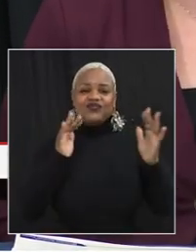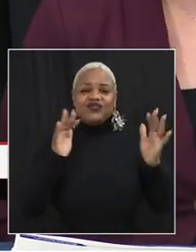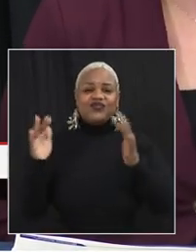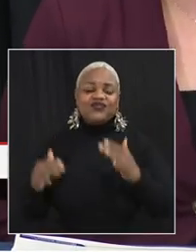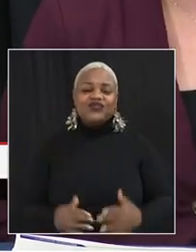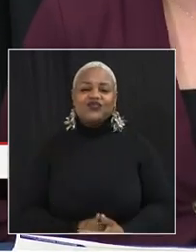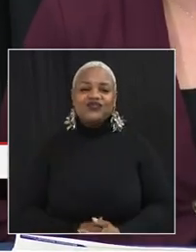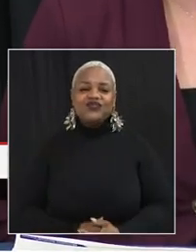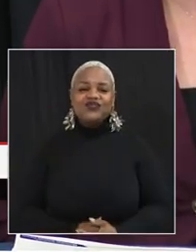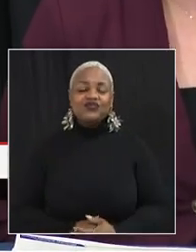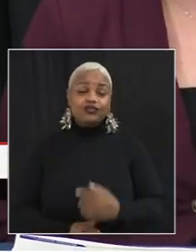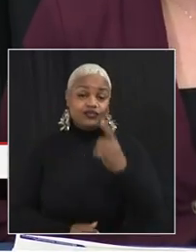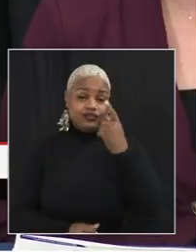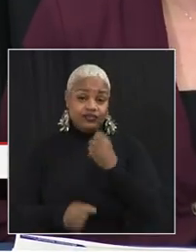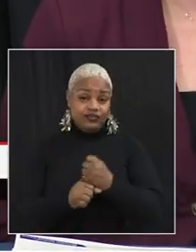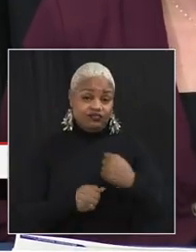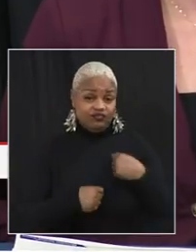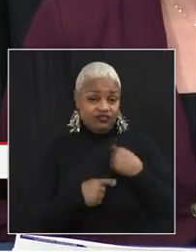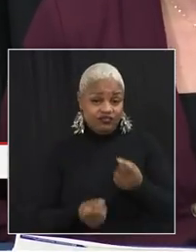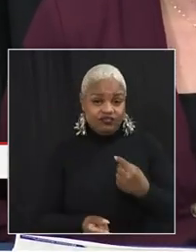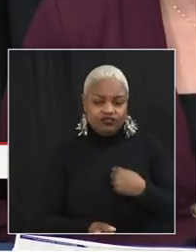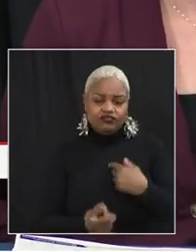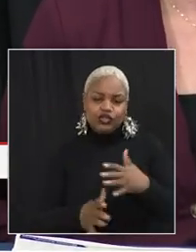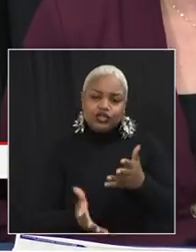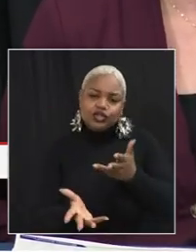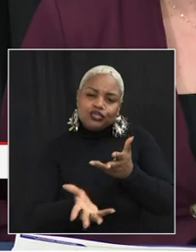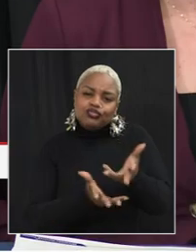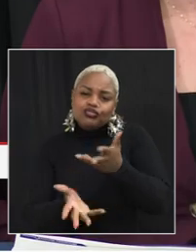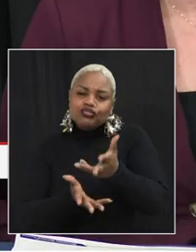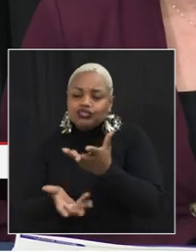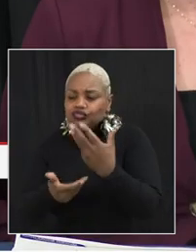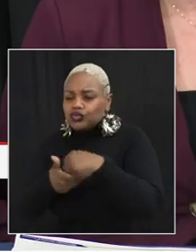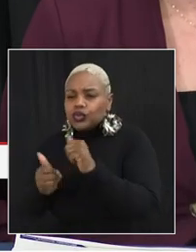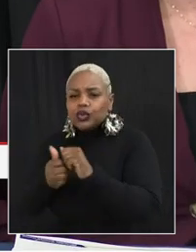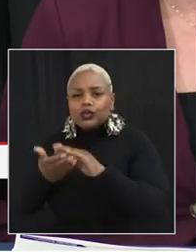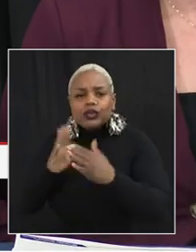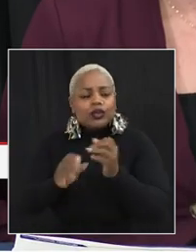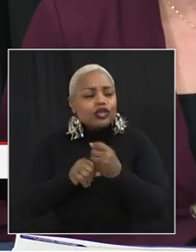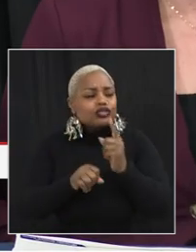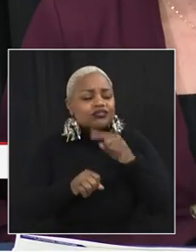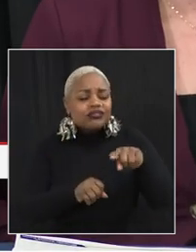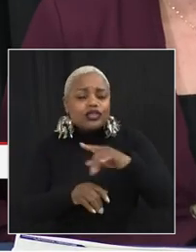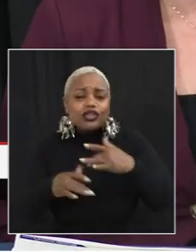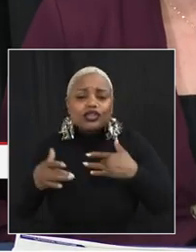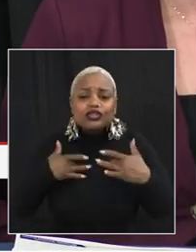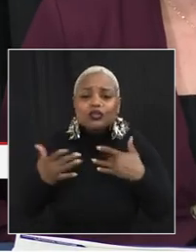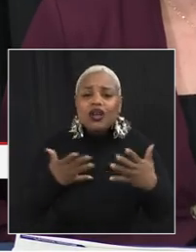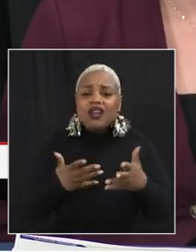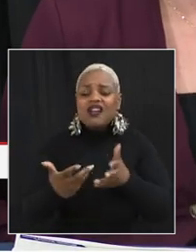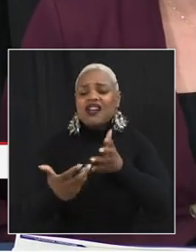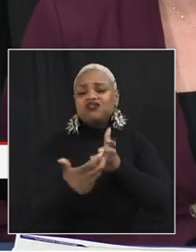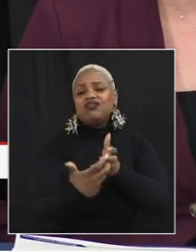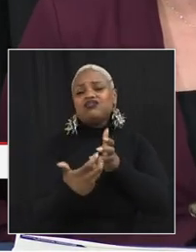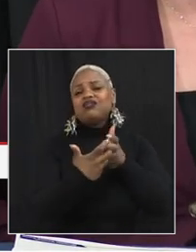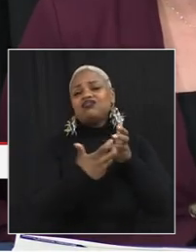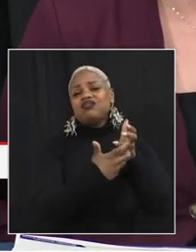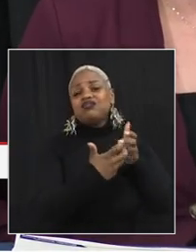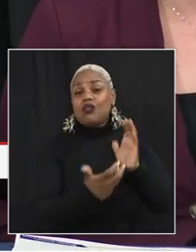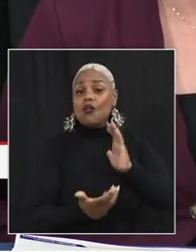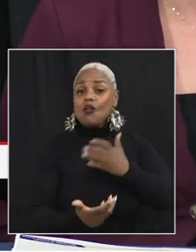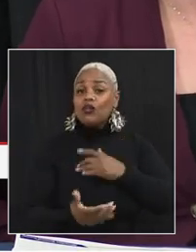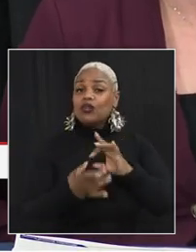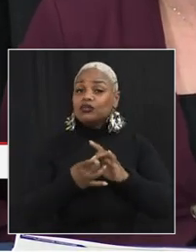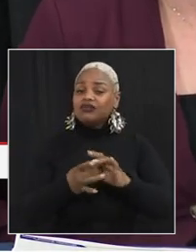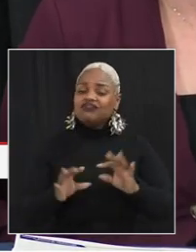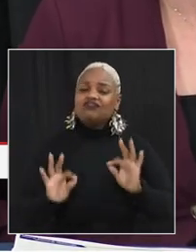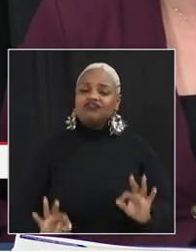worked closely with you to identify your most pressing concerns. Our focus remains on strengthening relationships with all of our